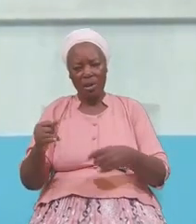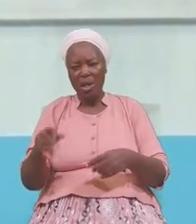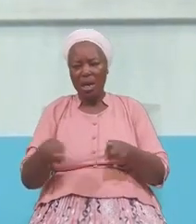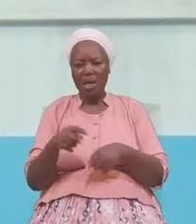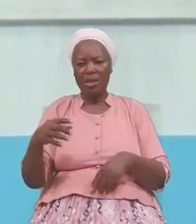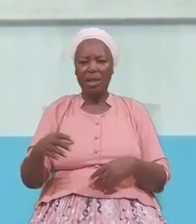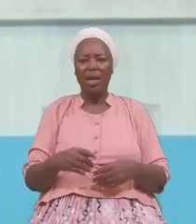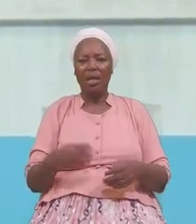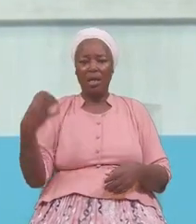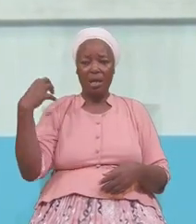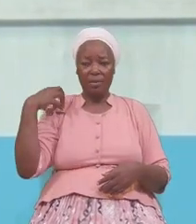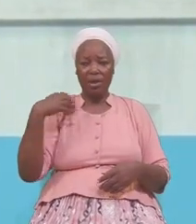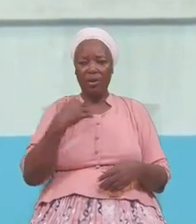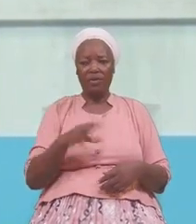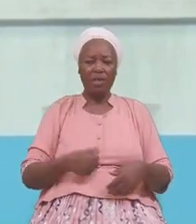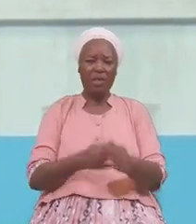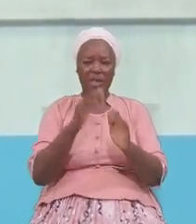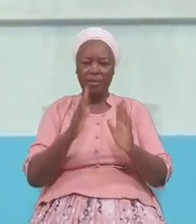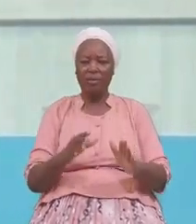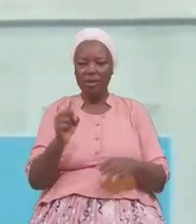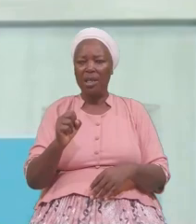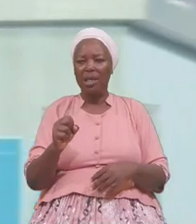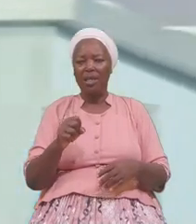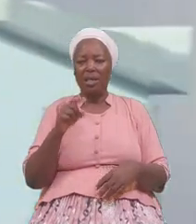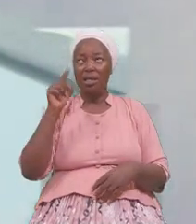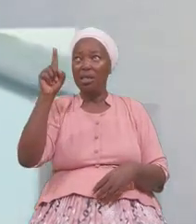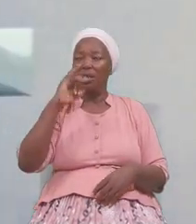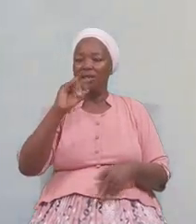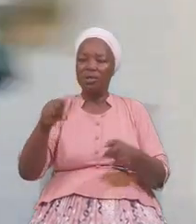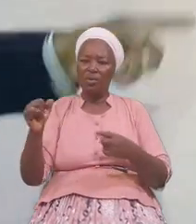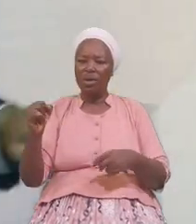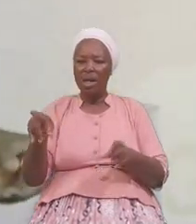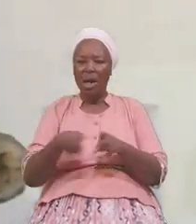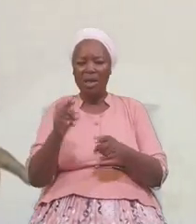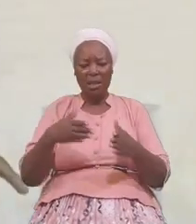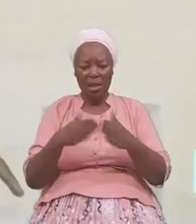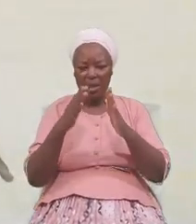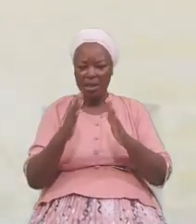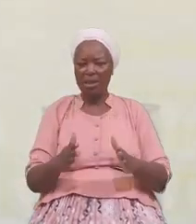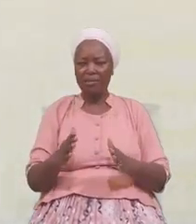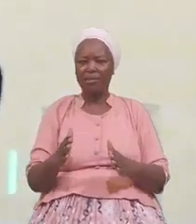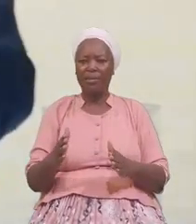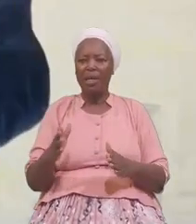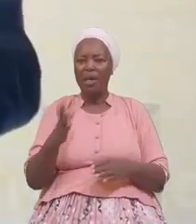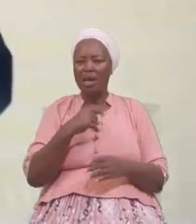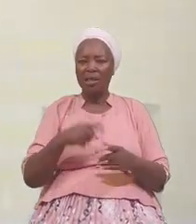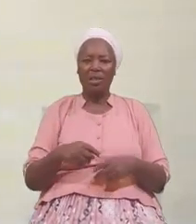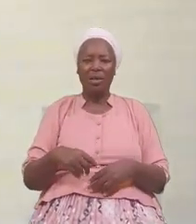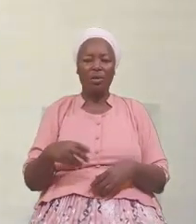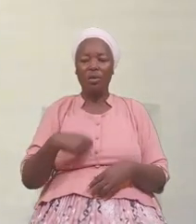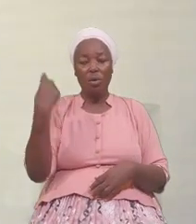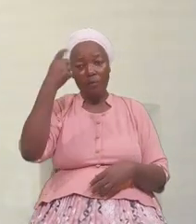captain of his disciples, is going at the leader and the governor of the